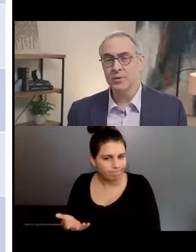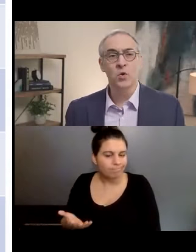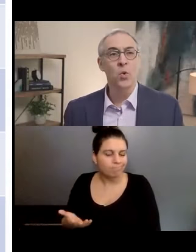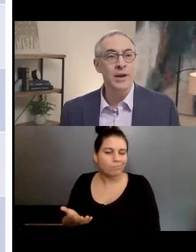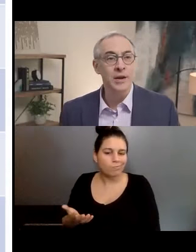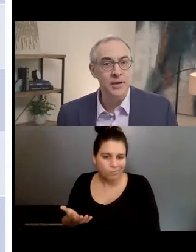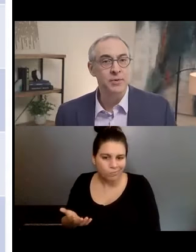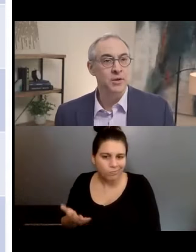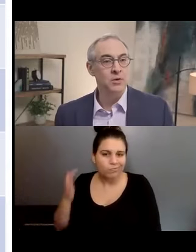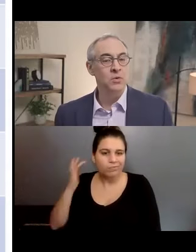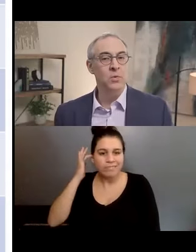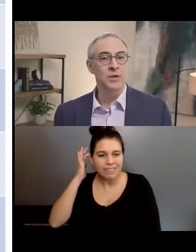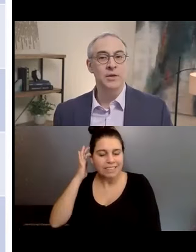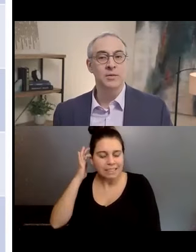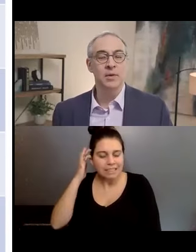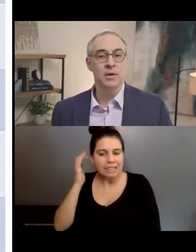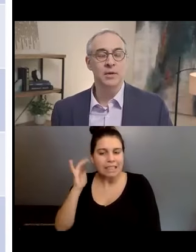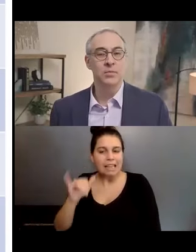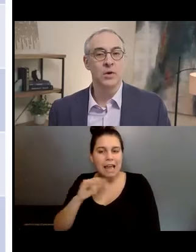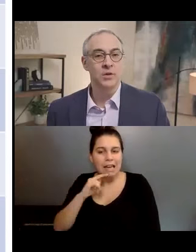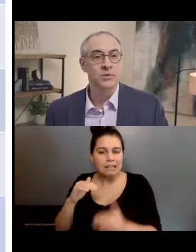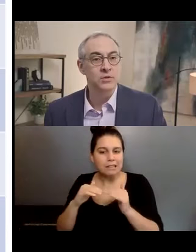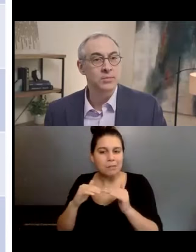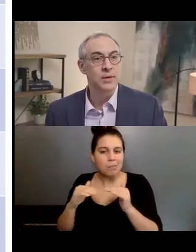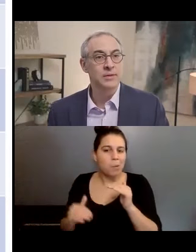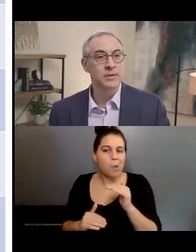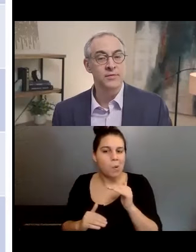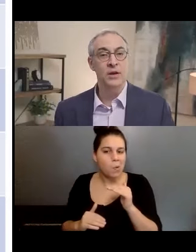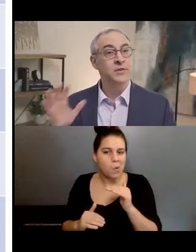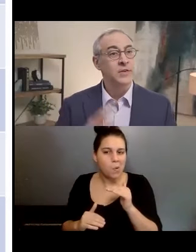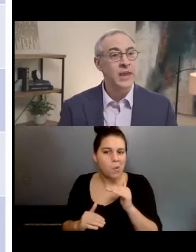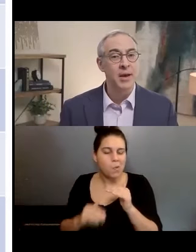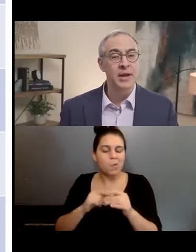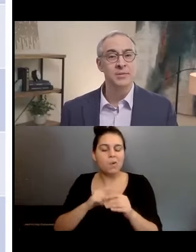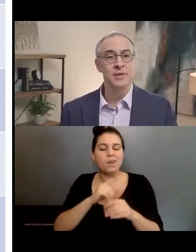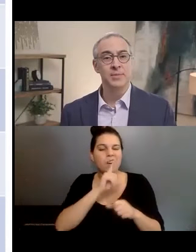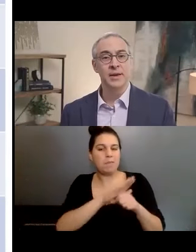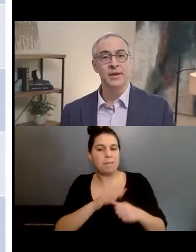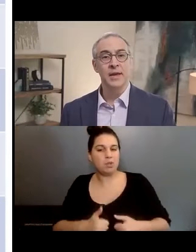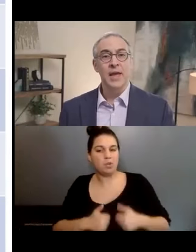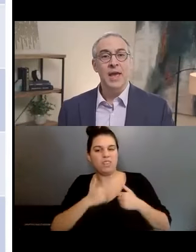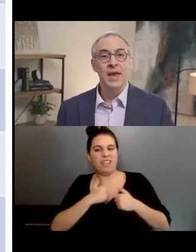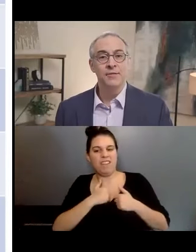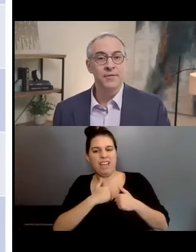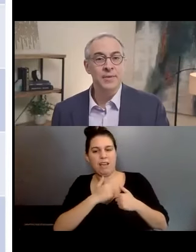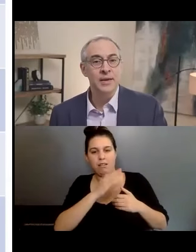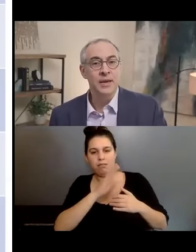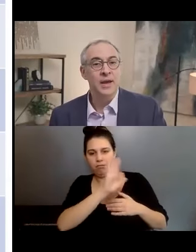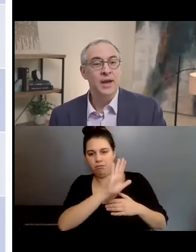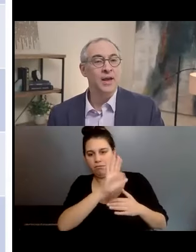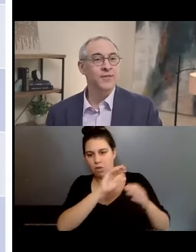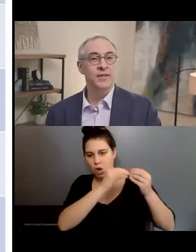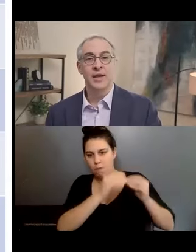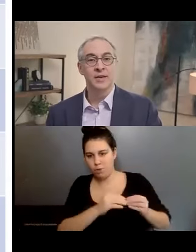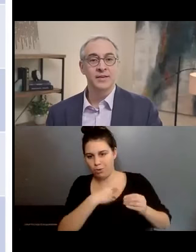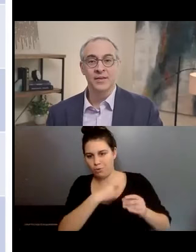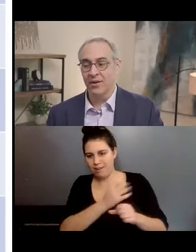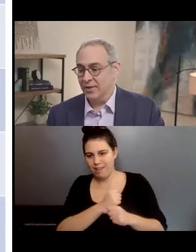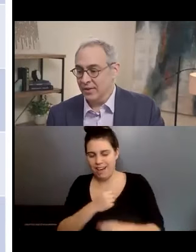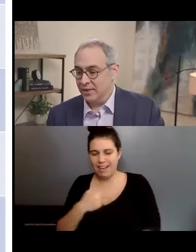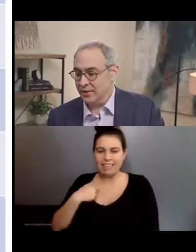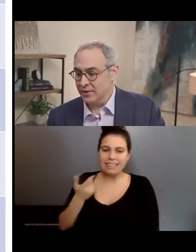this was quite a bit below what the original commitment to living on the same items had been. And for me, I felt